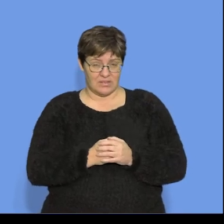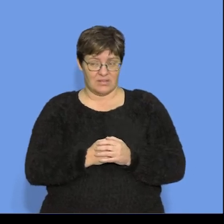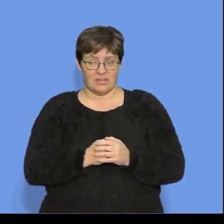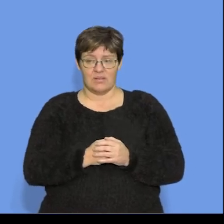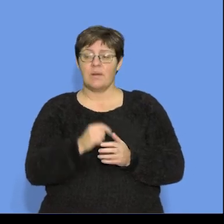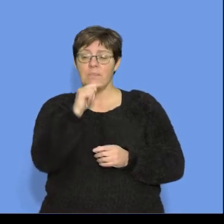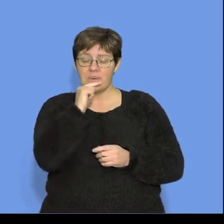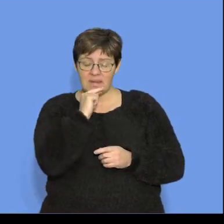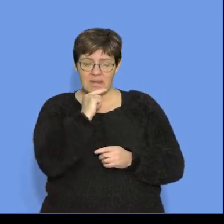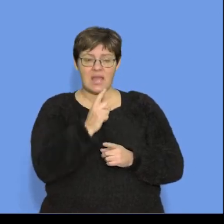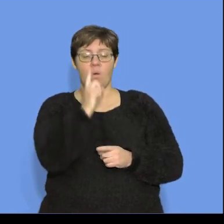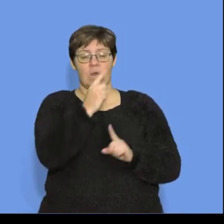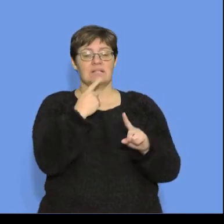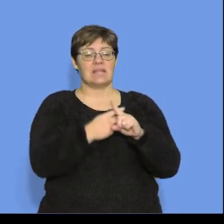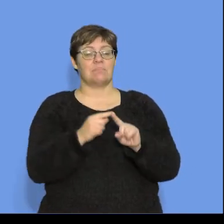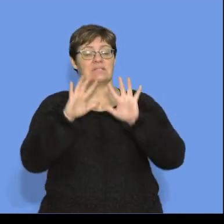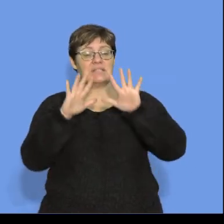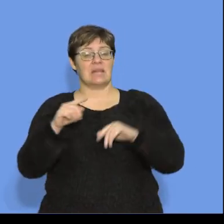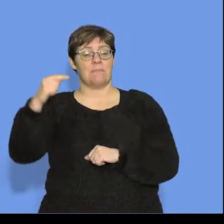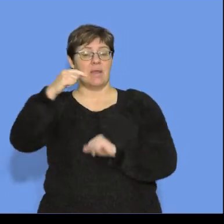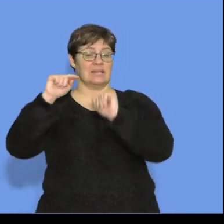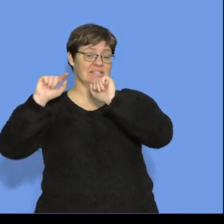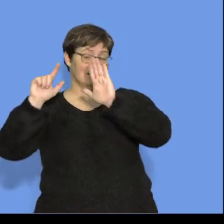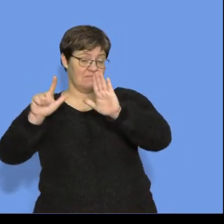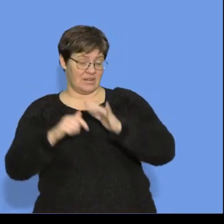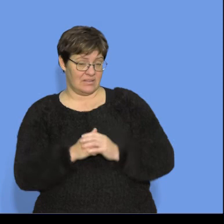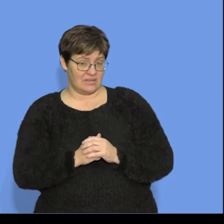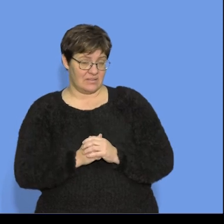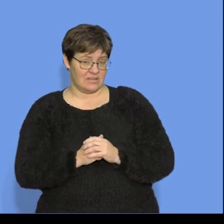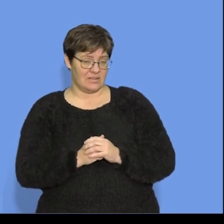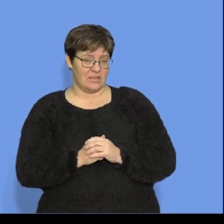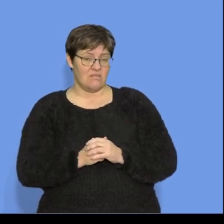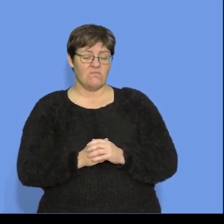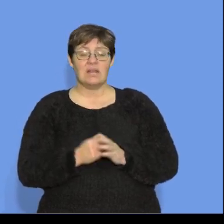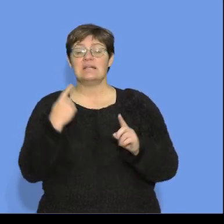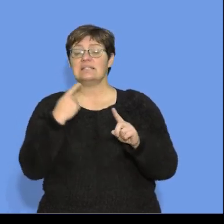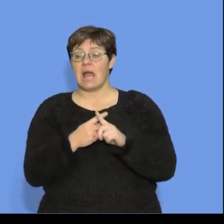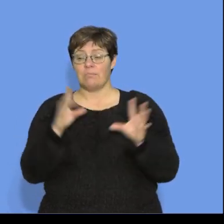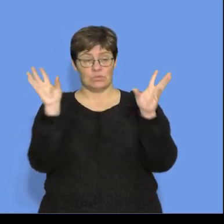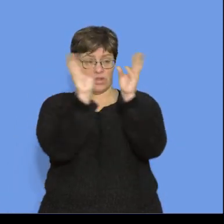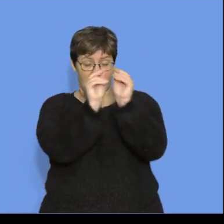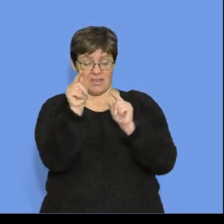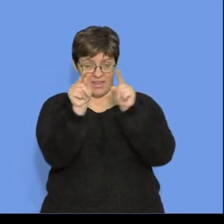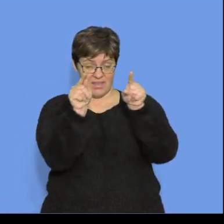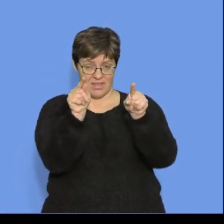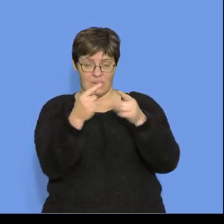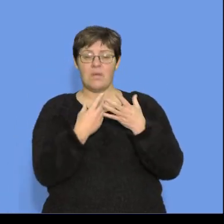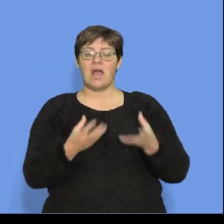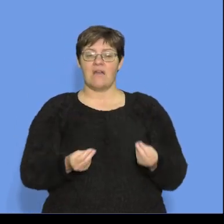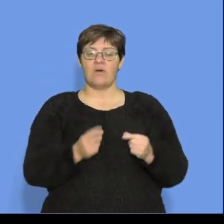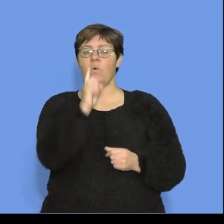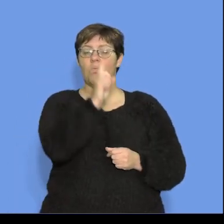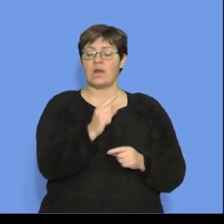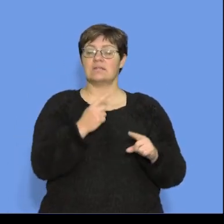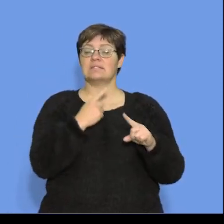this will be equal to 1 times 10 to the minus 7. And if you multiply that together, then you'll get 1 times 10 to the